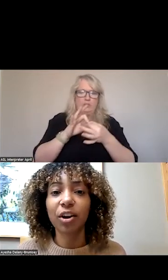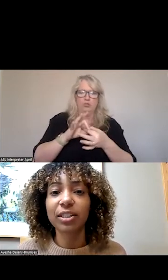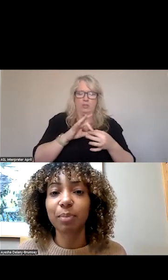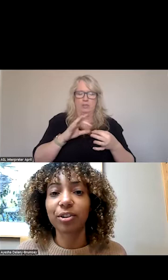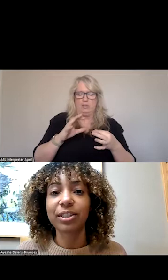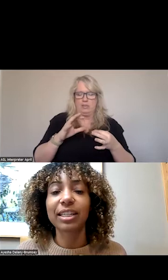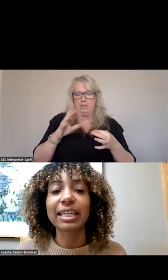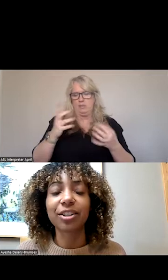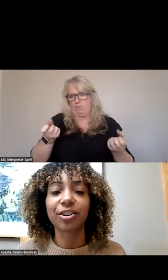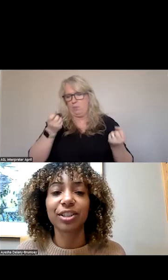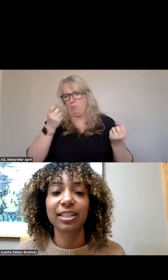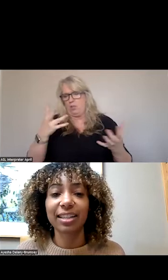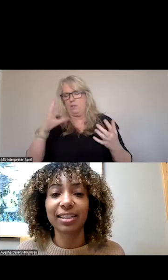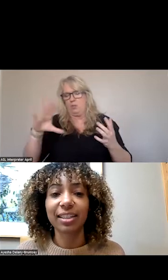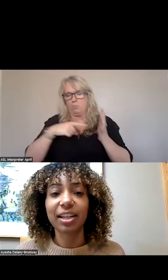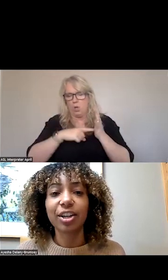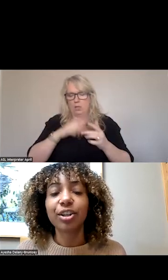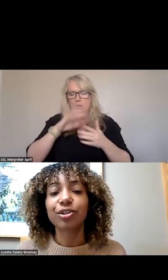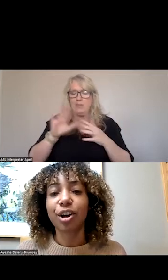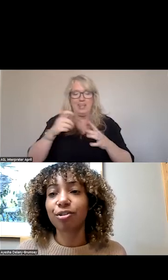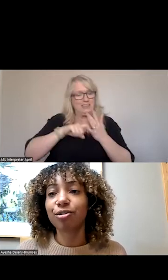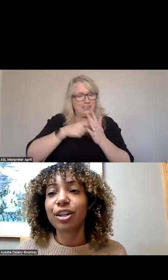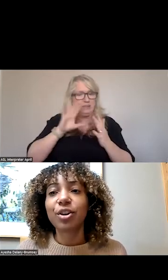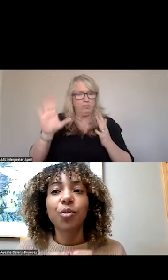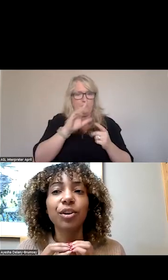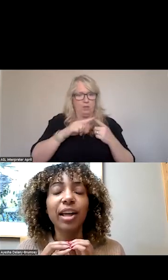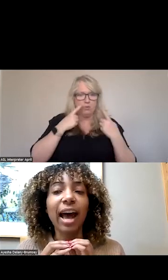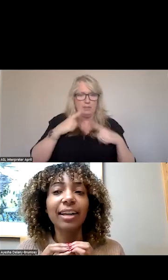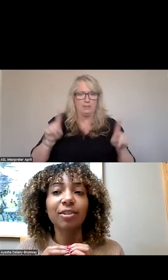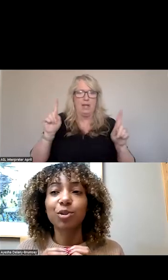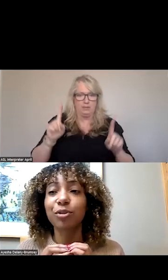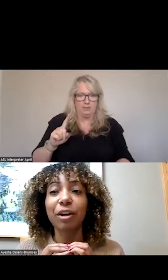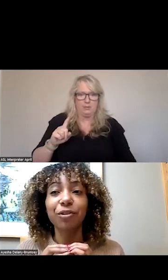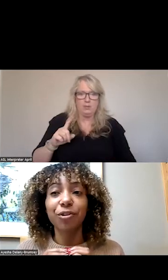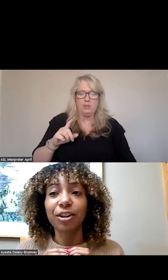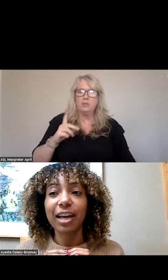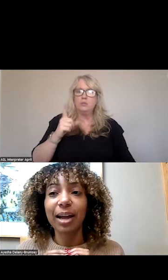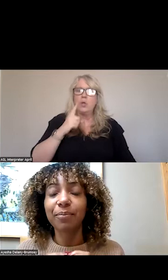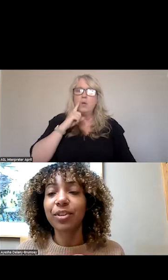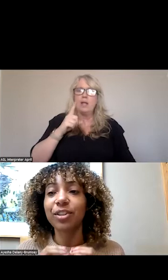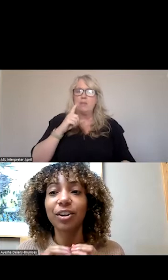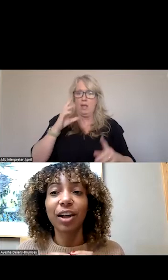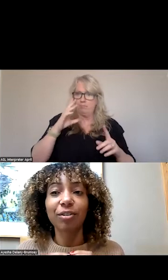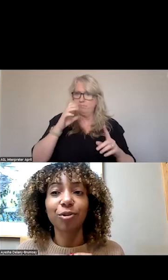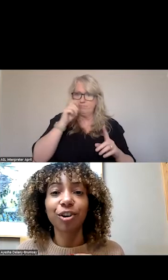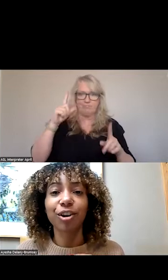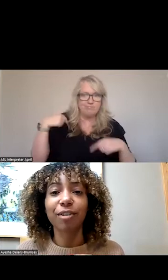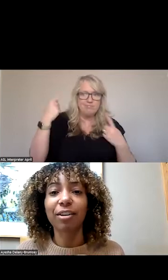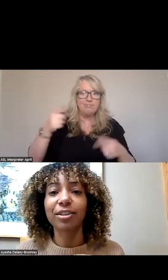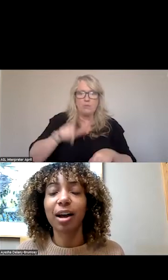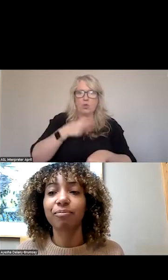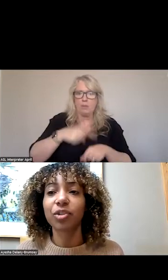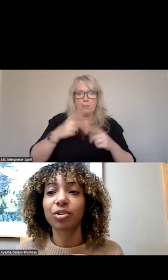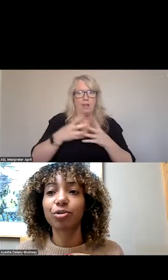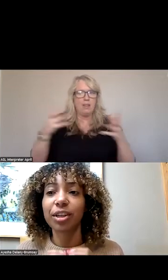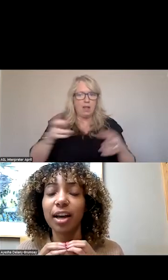and multi-audience model is the key to their success. So the Ad Council has been around for a long time. They've done a lot of work